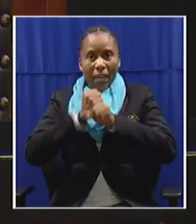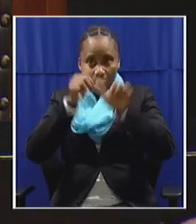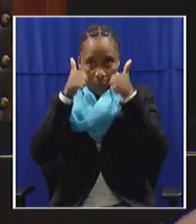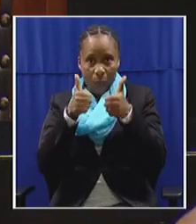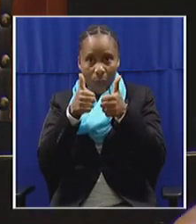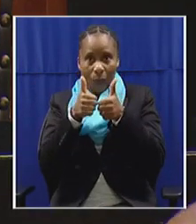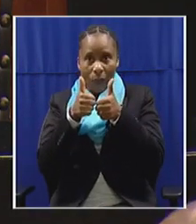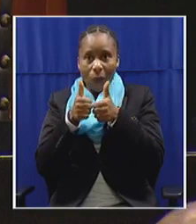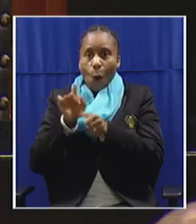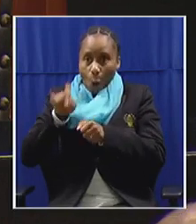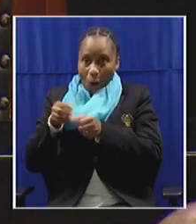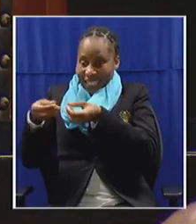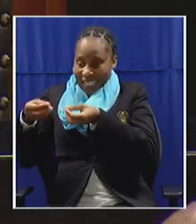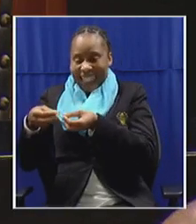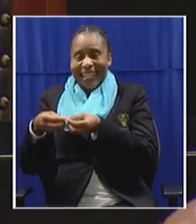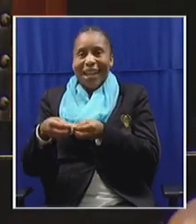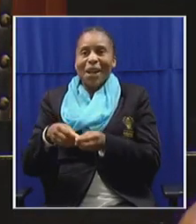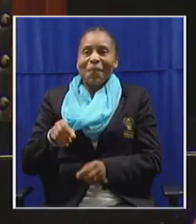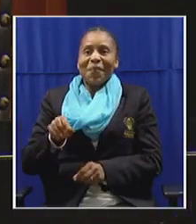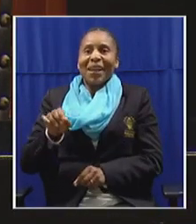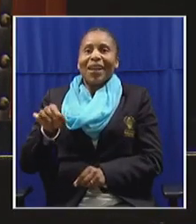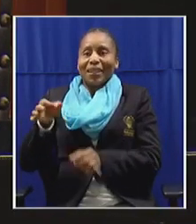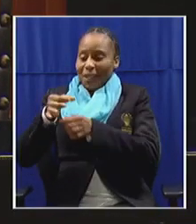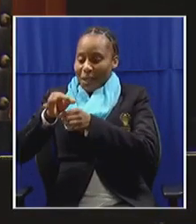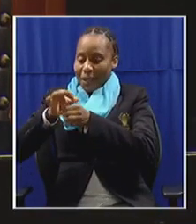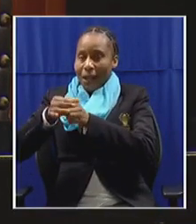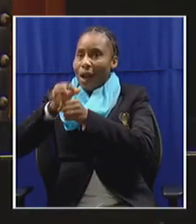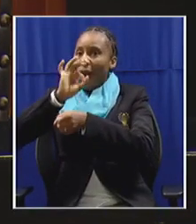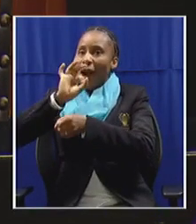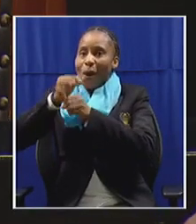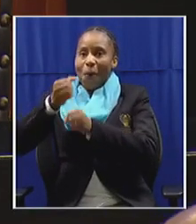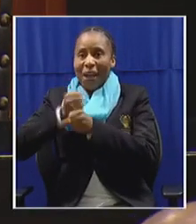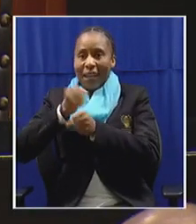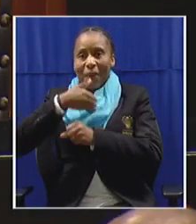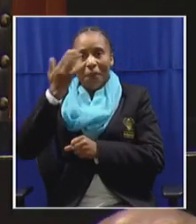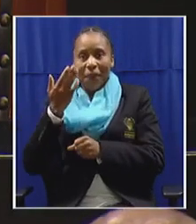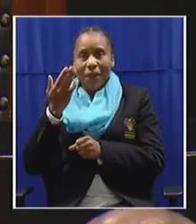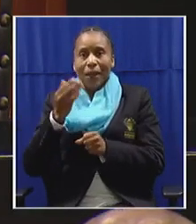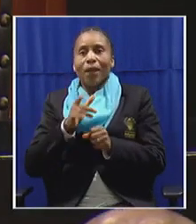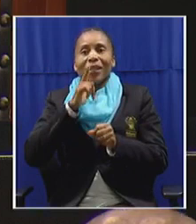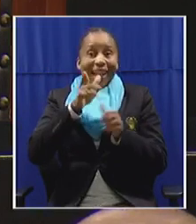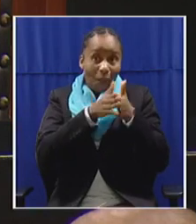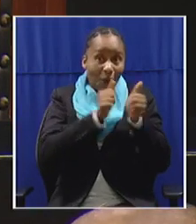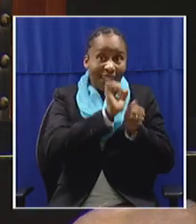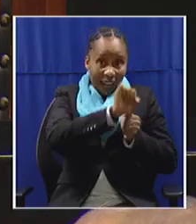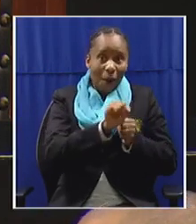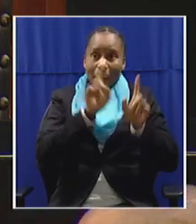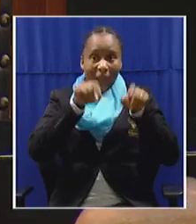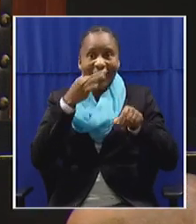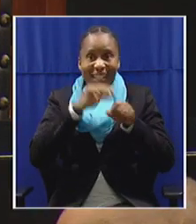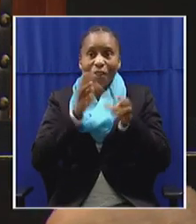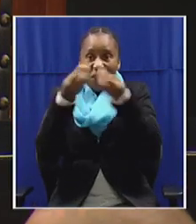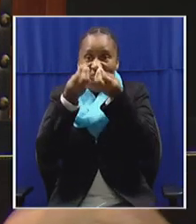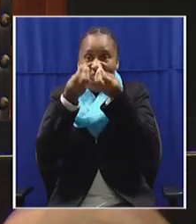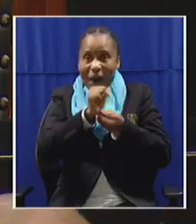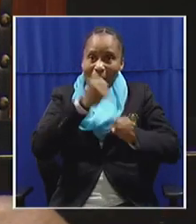that is not working. You must tell your colleague, inform your colleague, you mustn't say your thing is not working